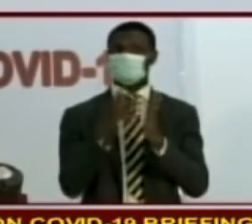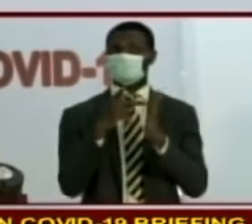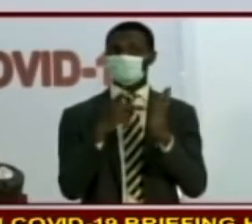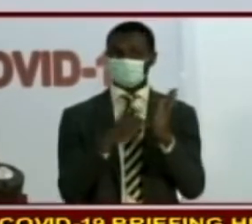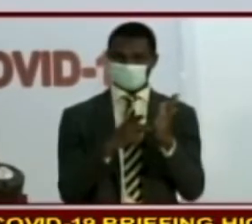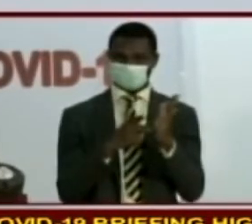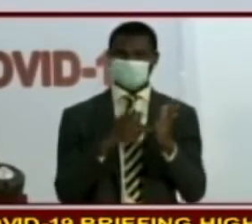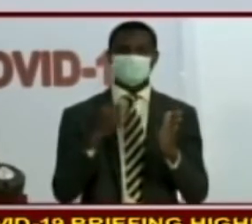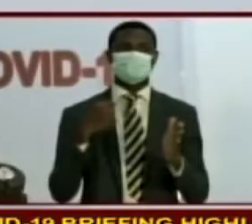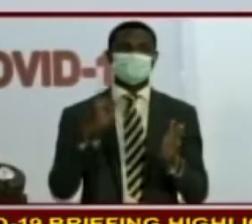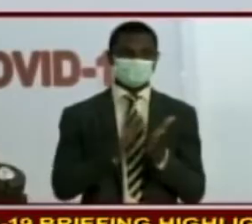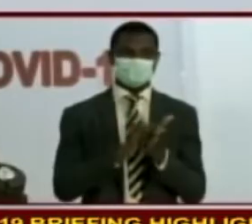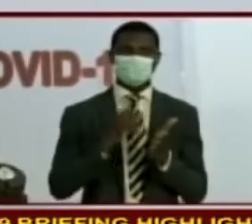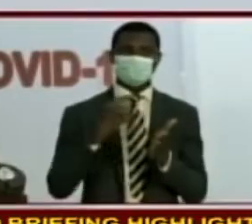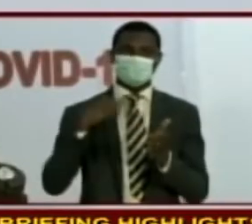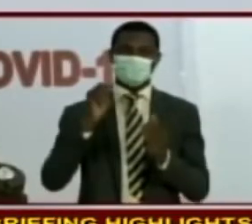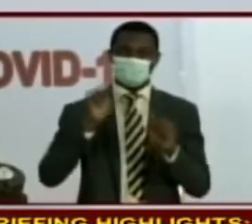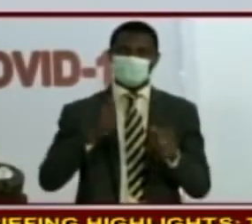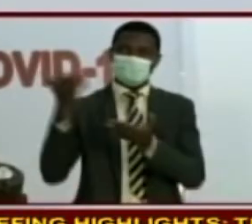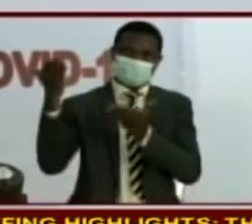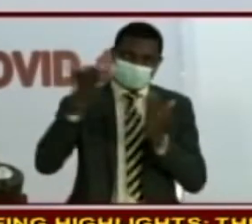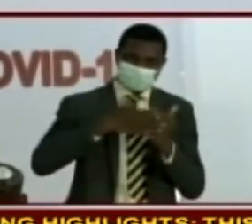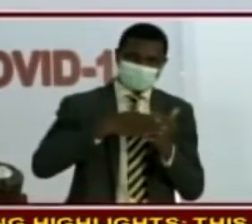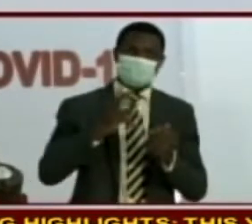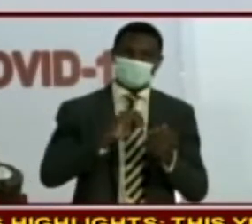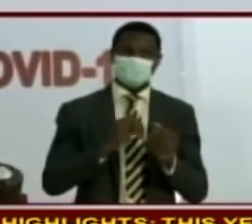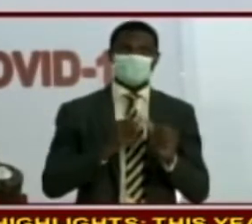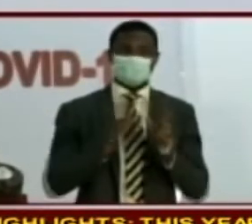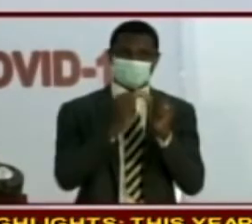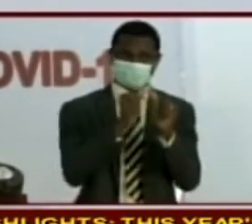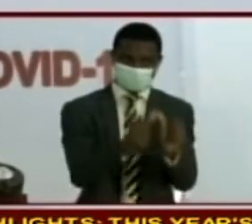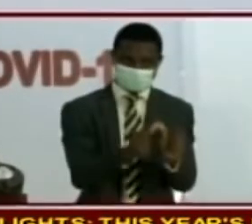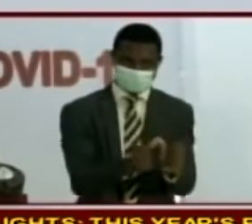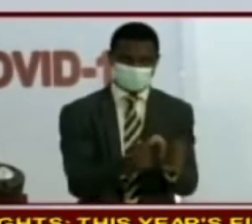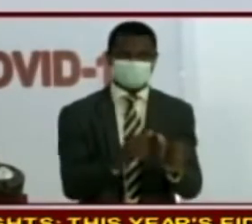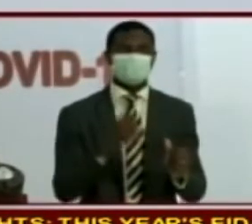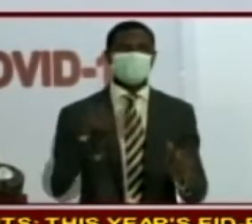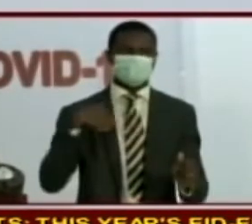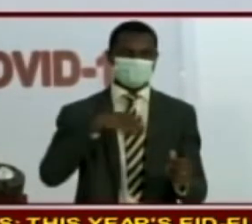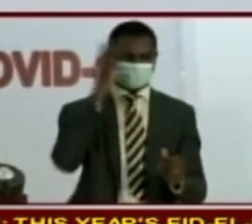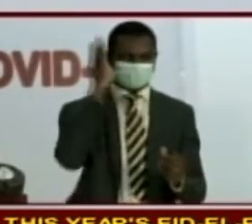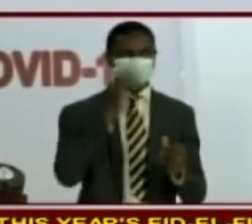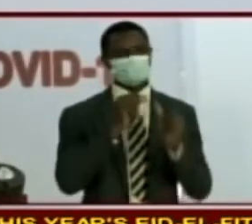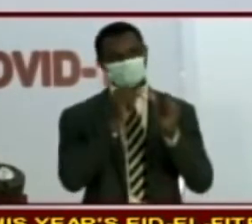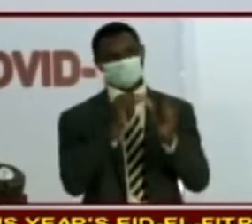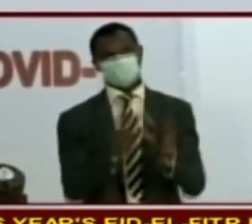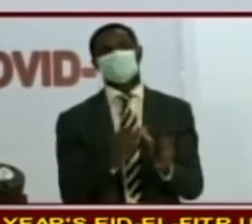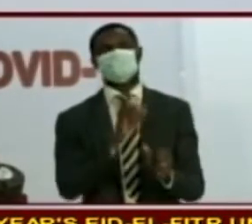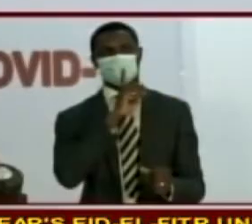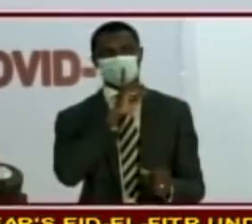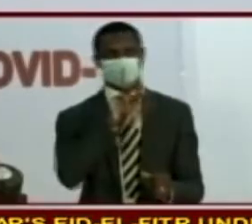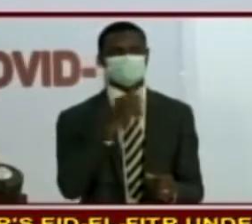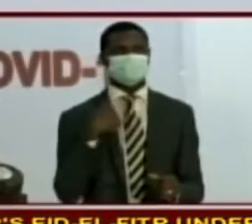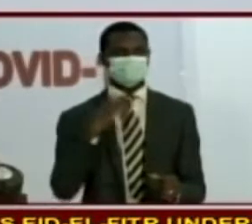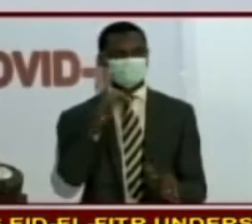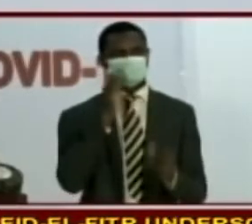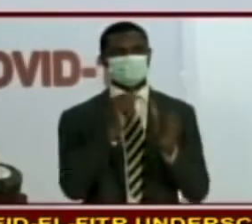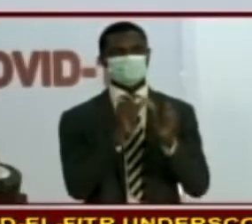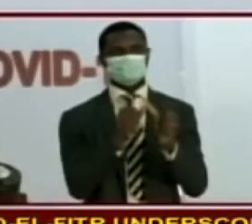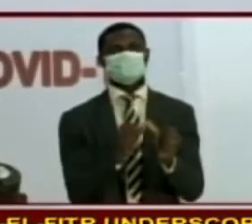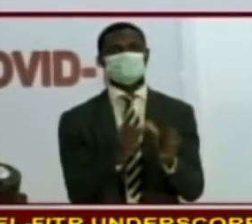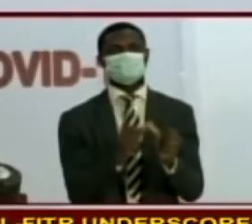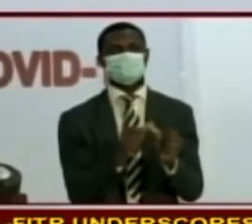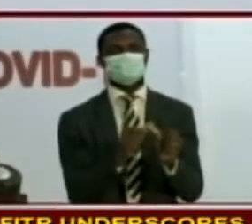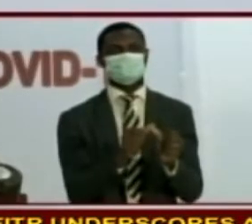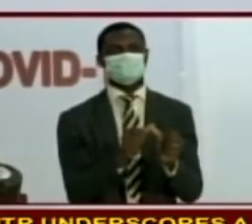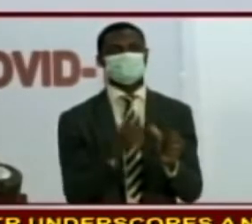can continue pending the coming into place of the new policy, then of course we will start looking